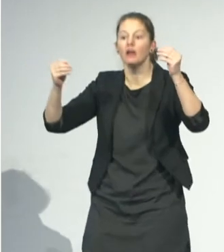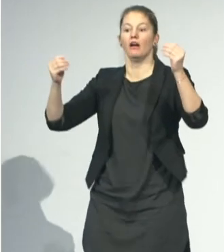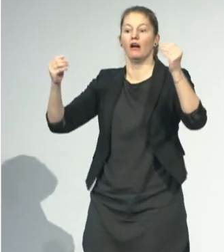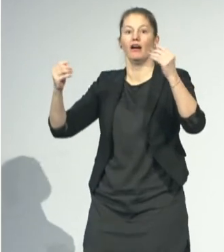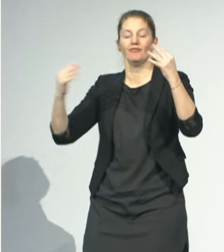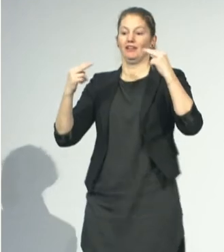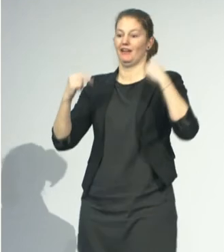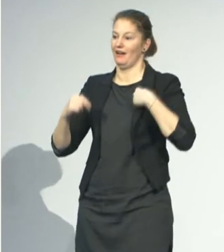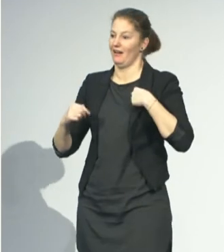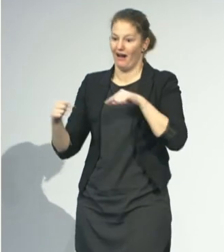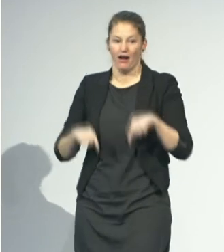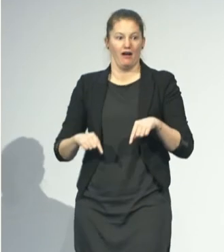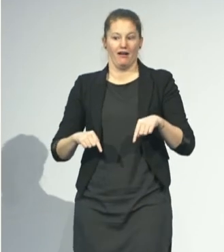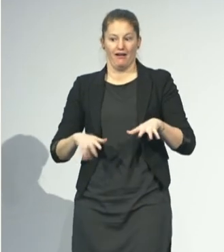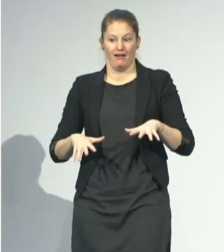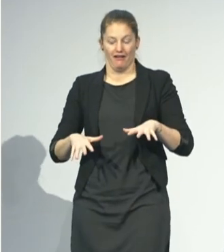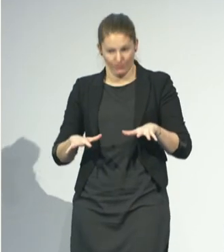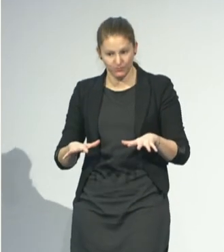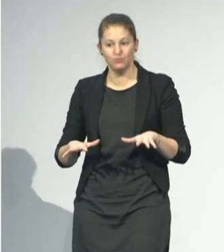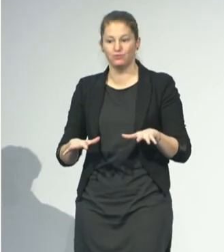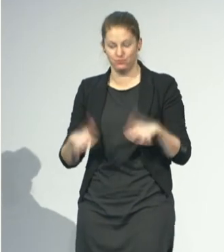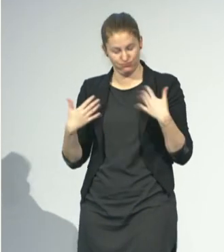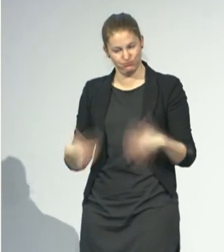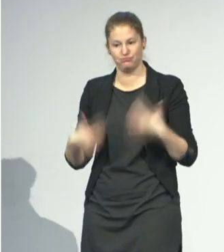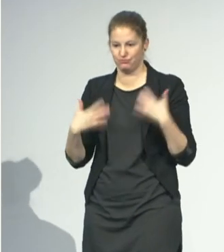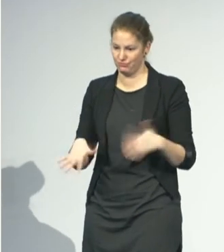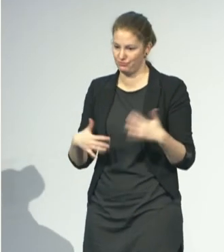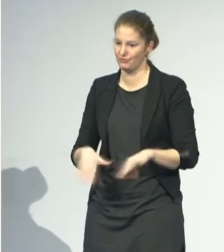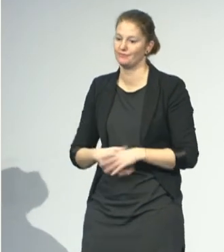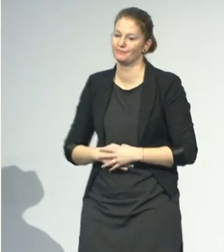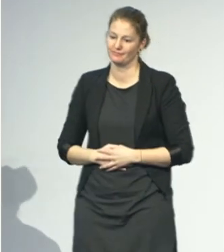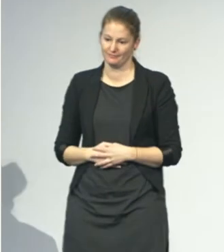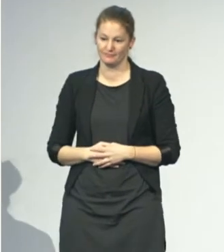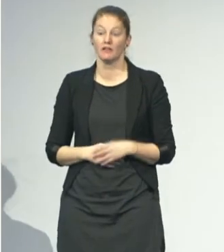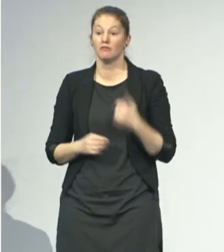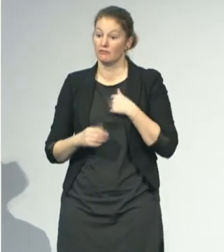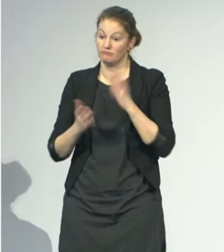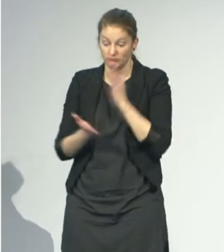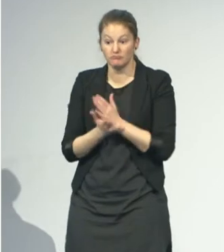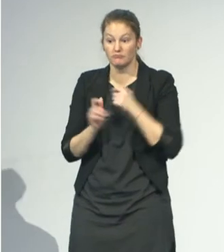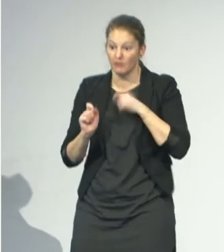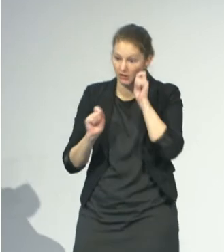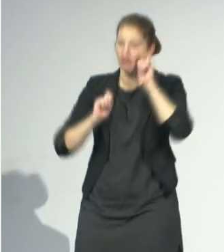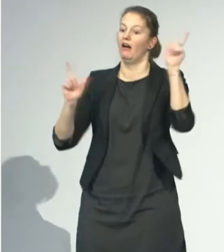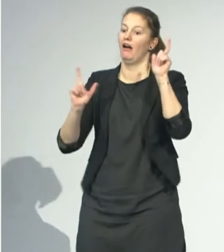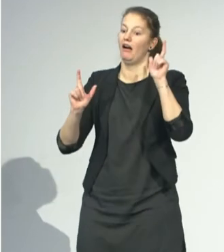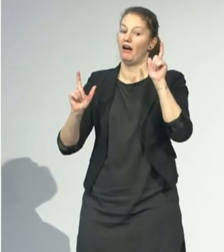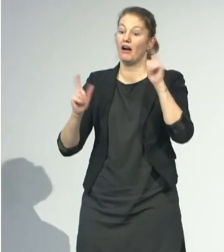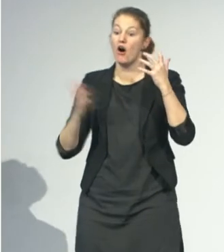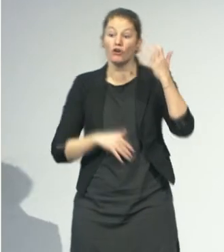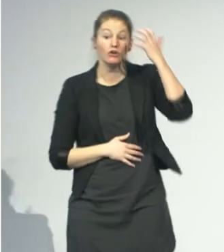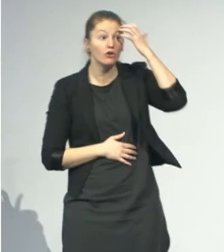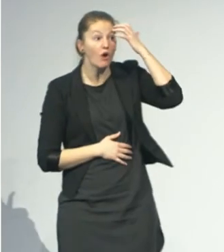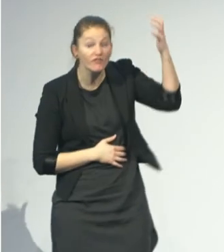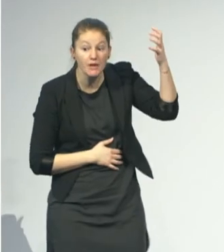maybe we need to look a little bit more into it. It was surprising to us how many people we'd had contact with in government and other places, that we